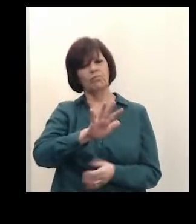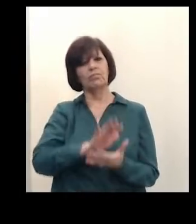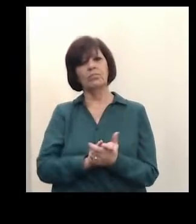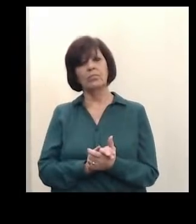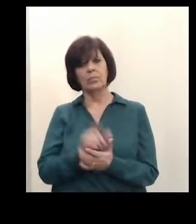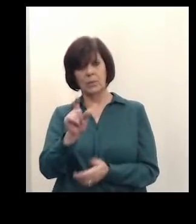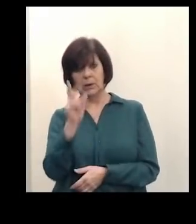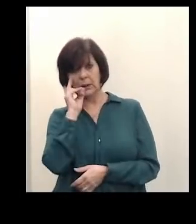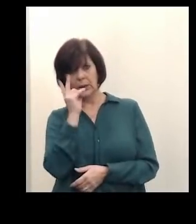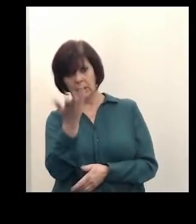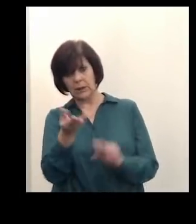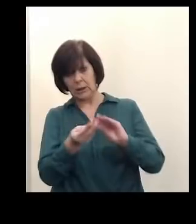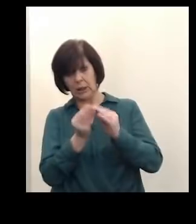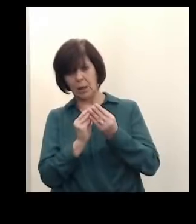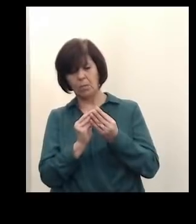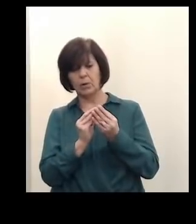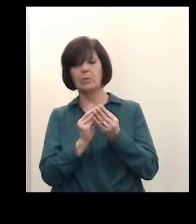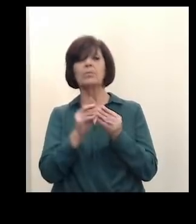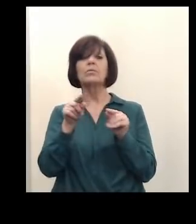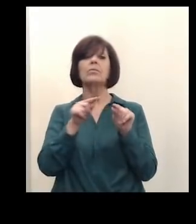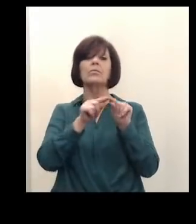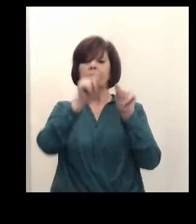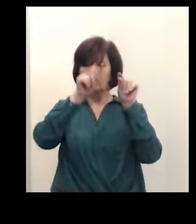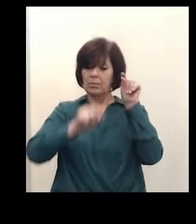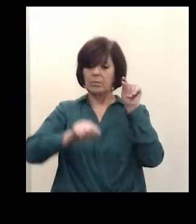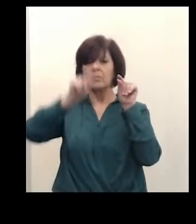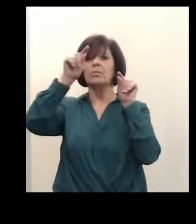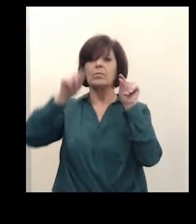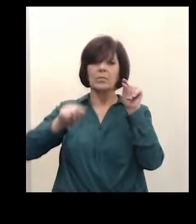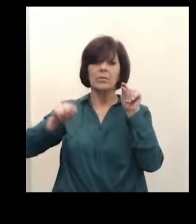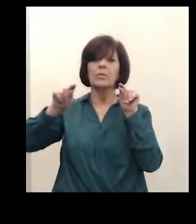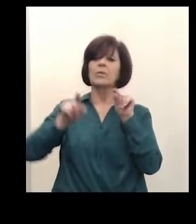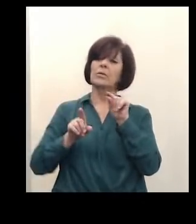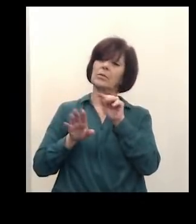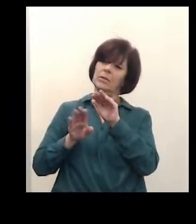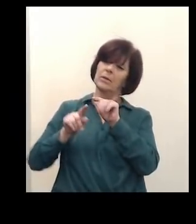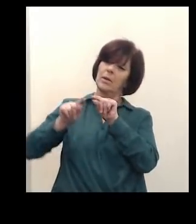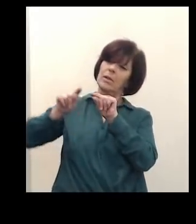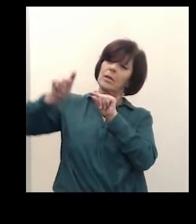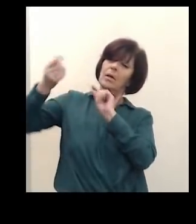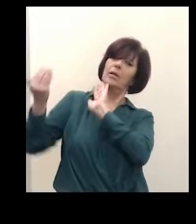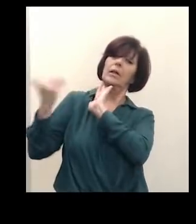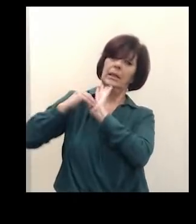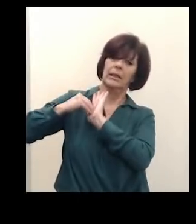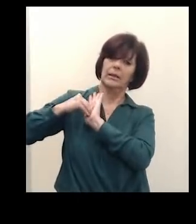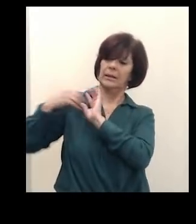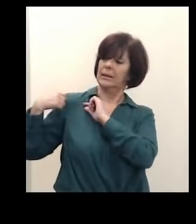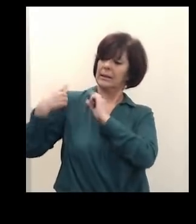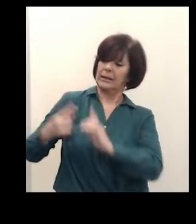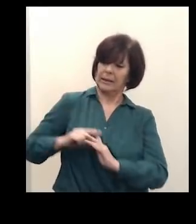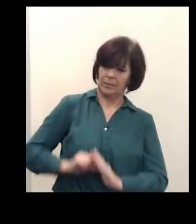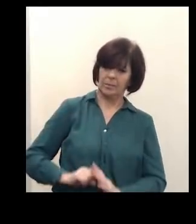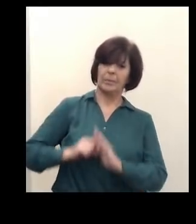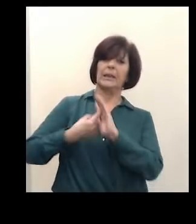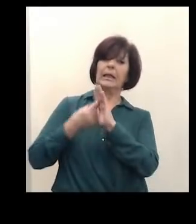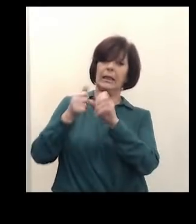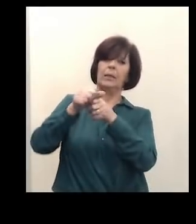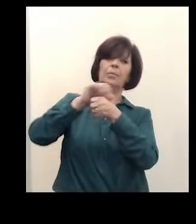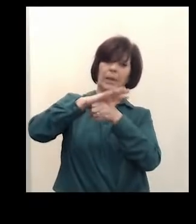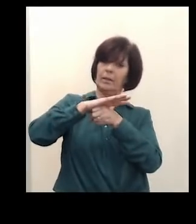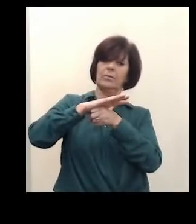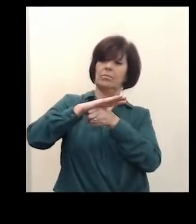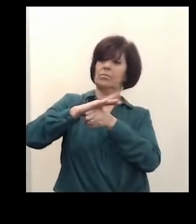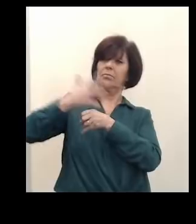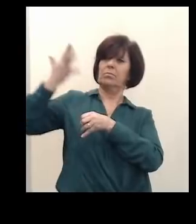from the number here, the line chart with regards to our hospitalization data since the beginning of the pandemic,